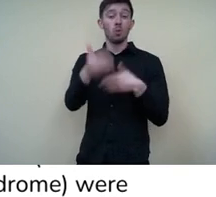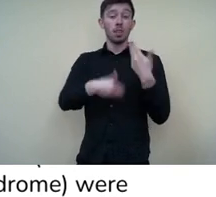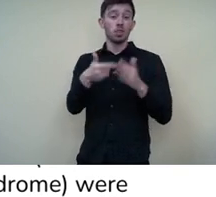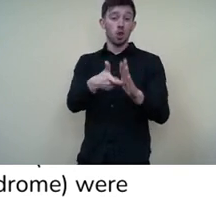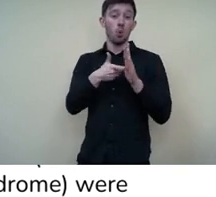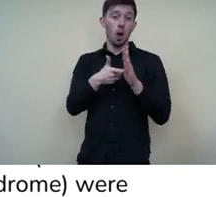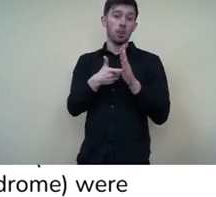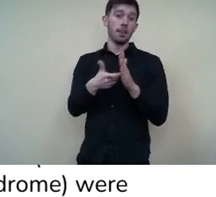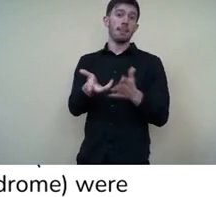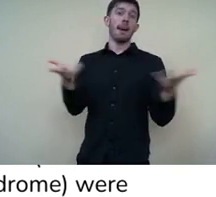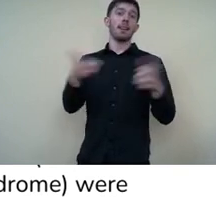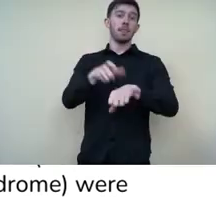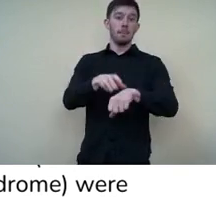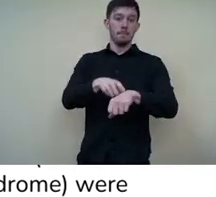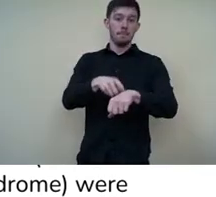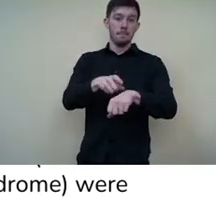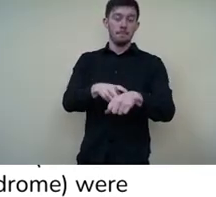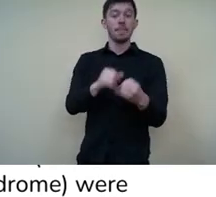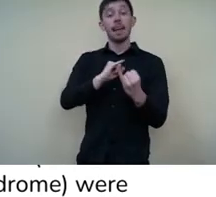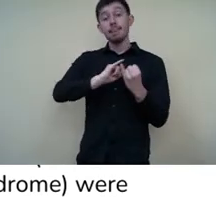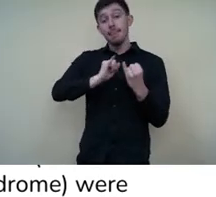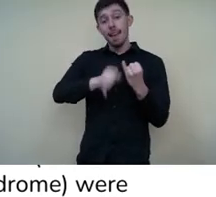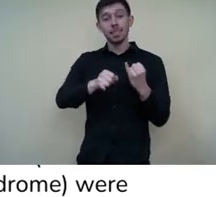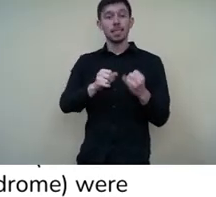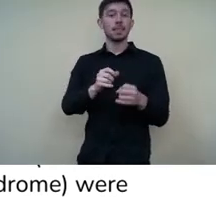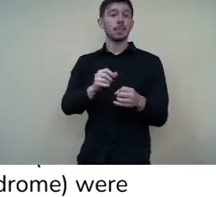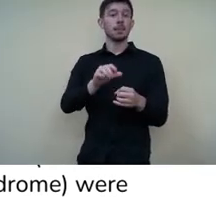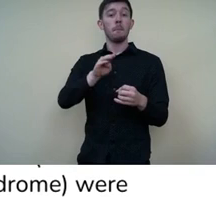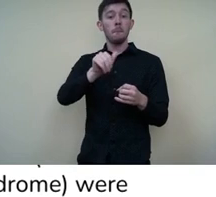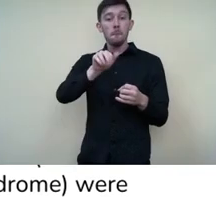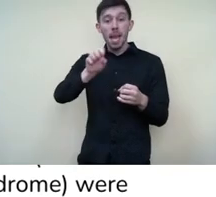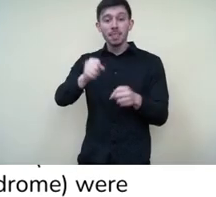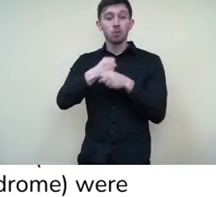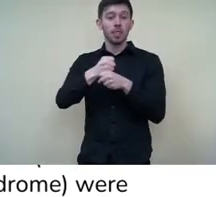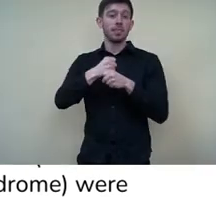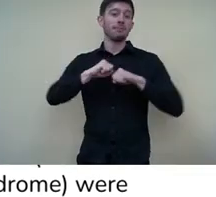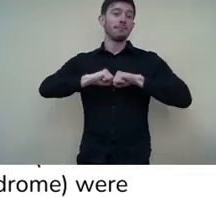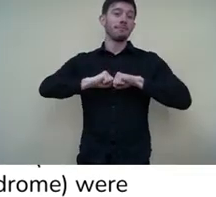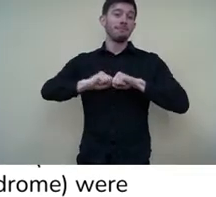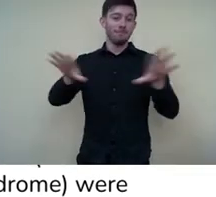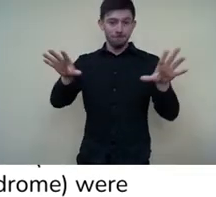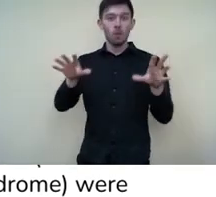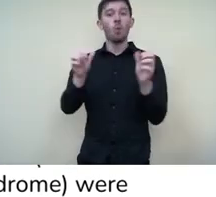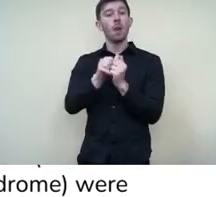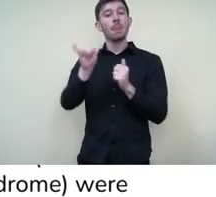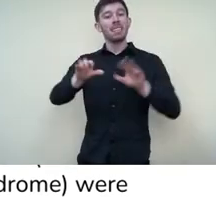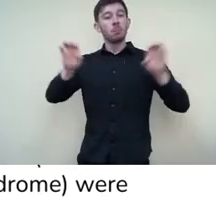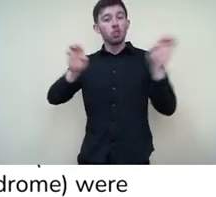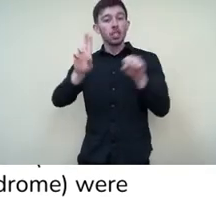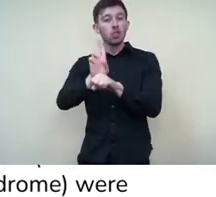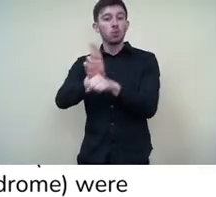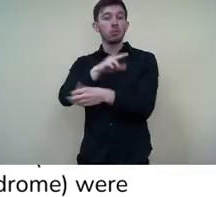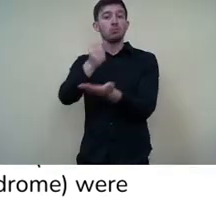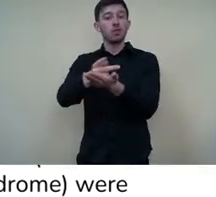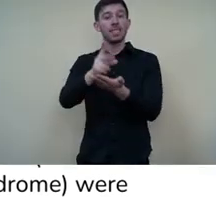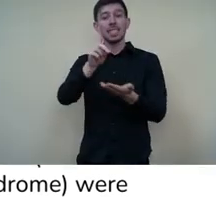time. And then the last is the mass production. And so with the emergency use authorization granted in December,